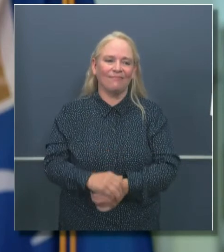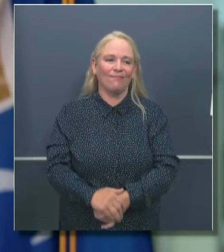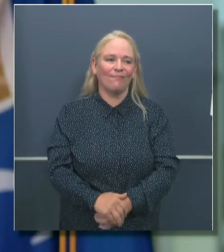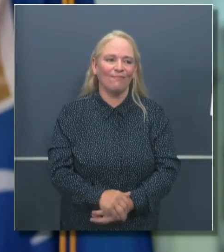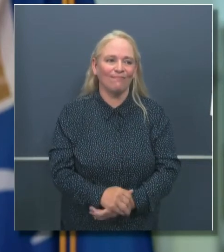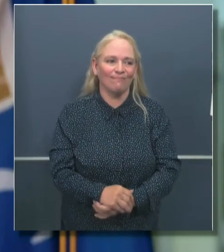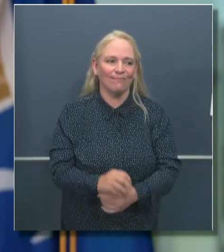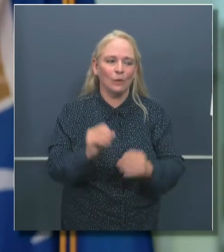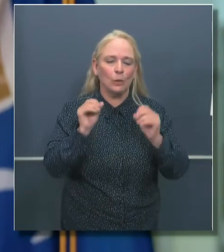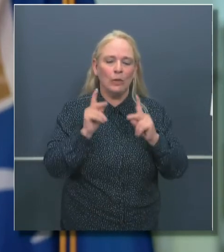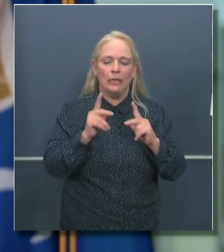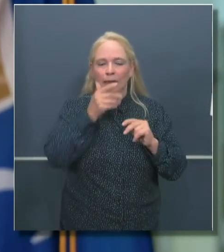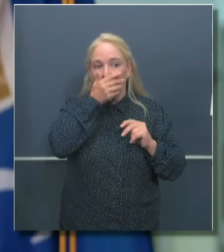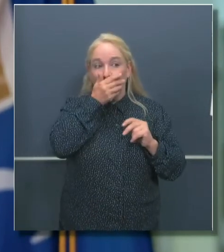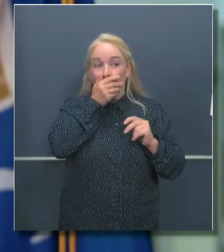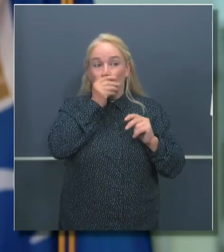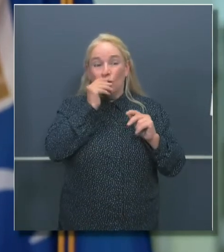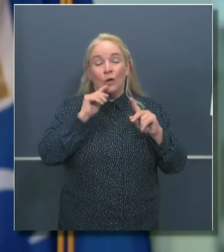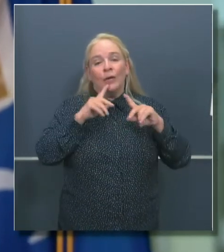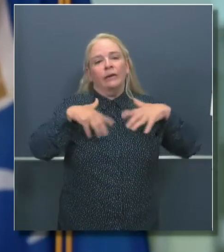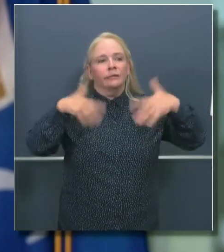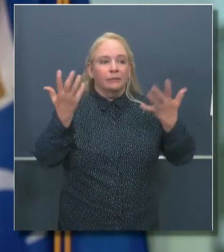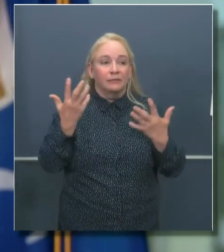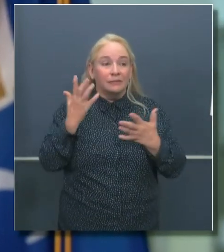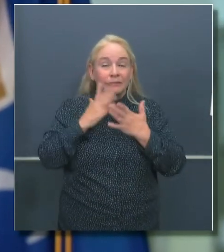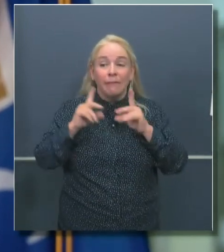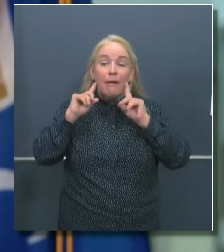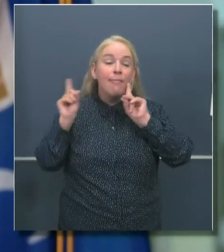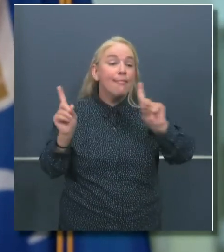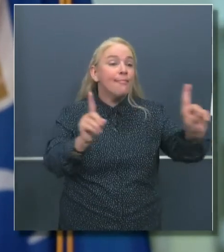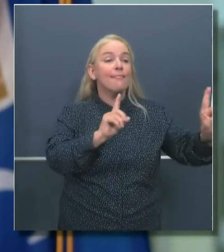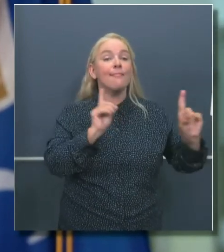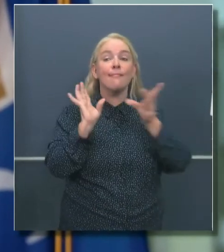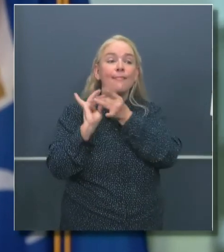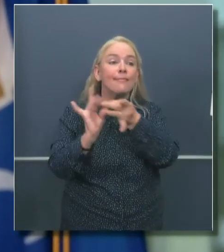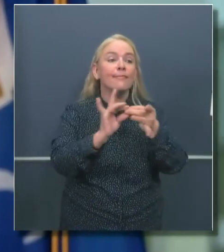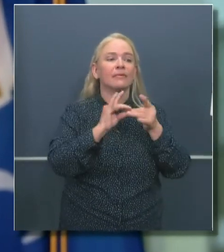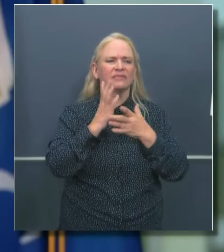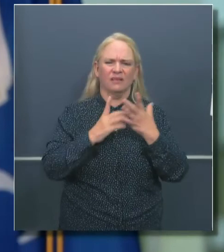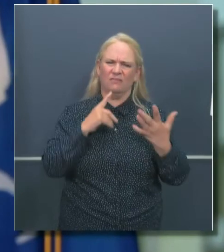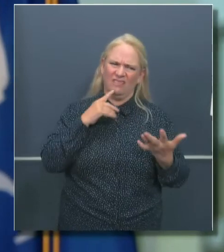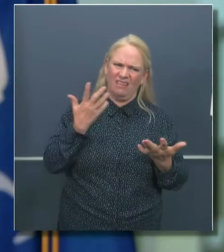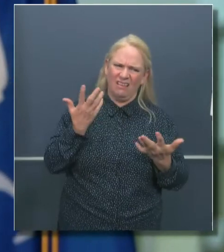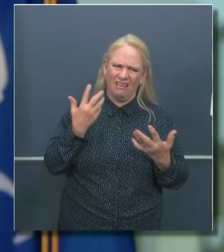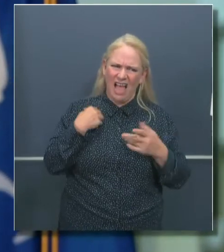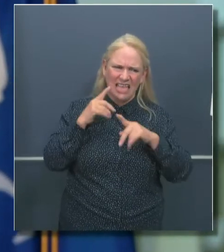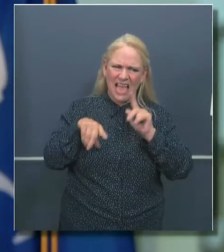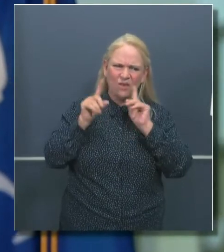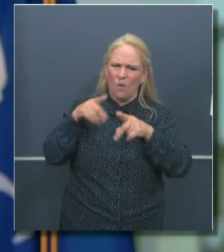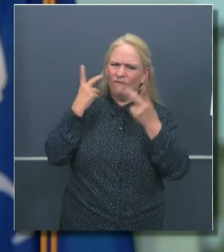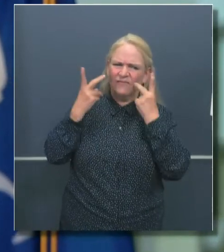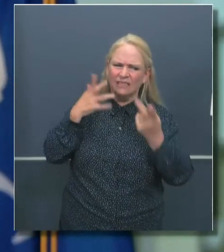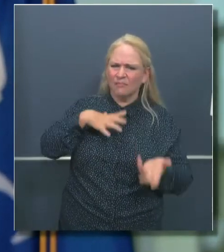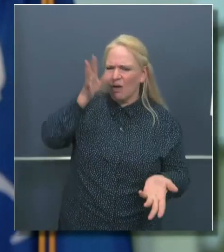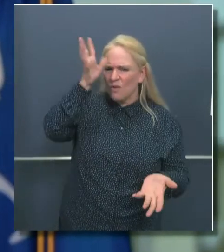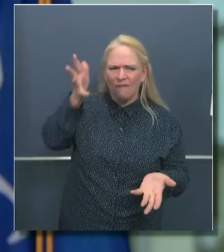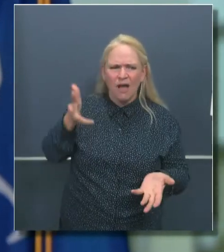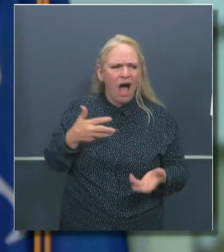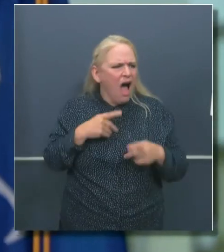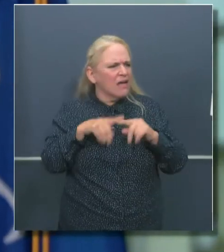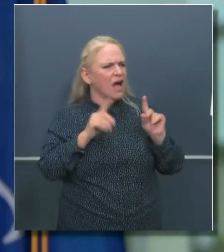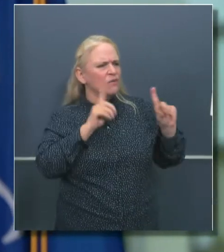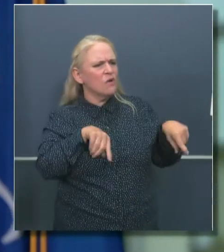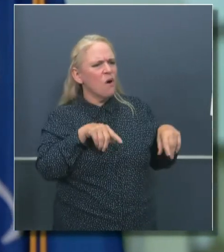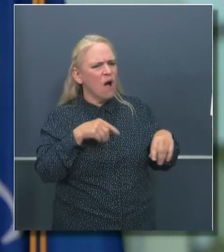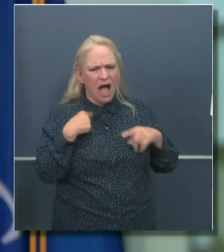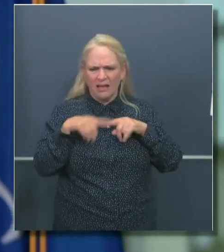I've heard from a number of people who say they don't understand why they're being told you can't go see Grandpa this weekend, you can't see Uncle Joe, you can't have a barbecue with